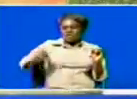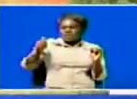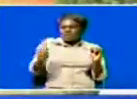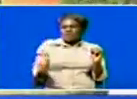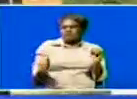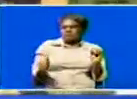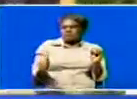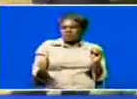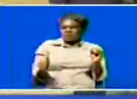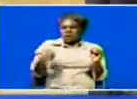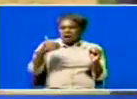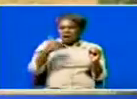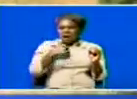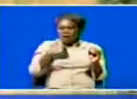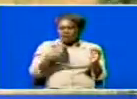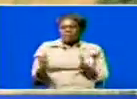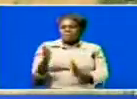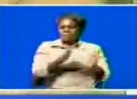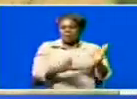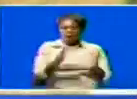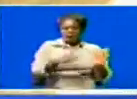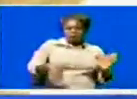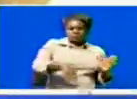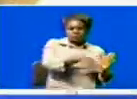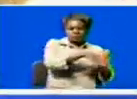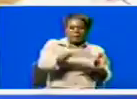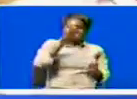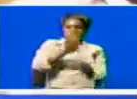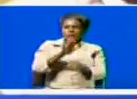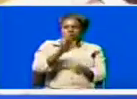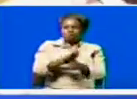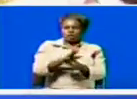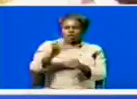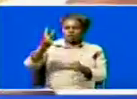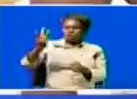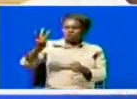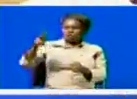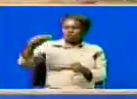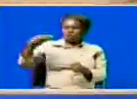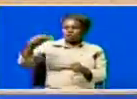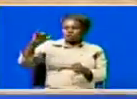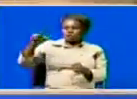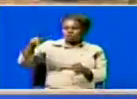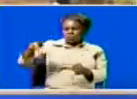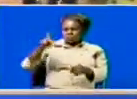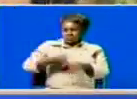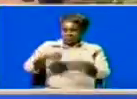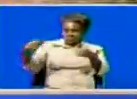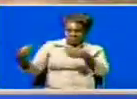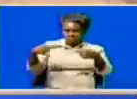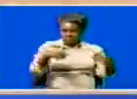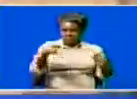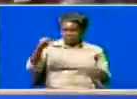have hatched a plan to remove the majority whip in Murang'a County Assembly. During the fracas,